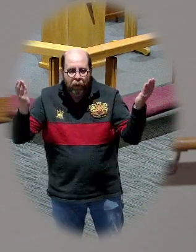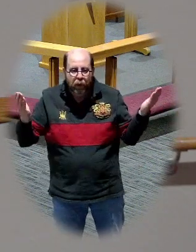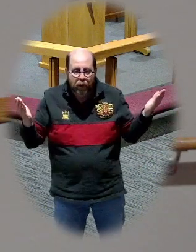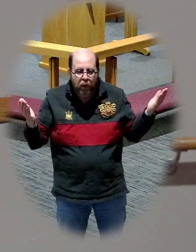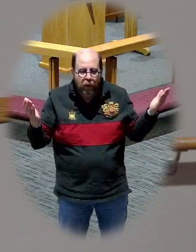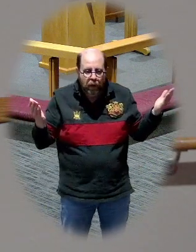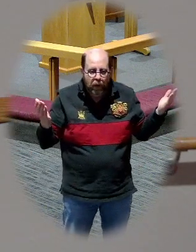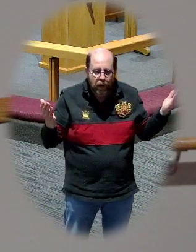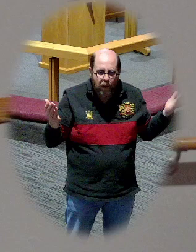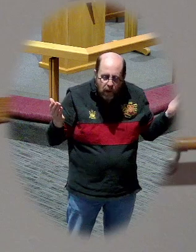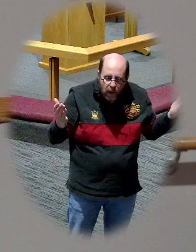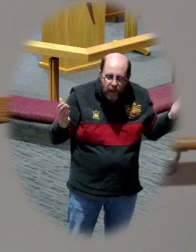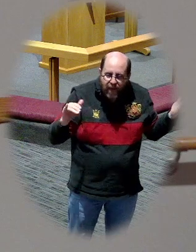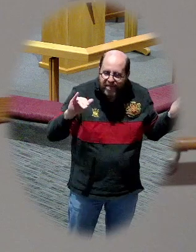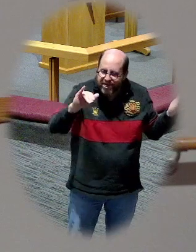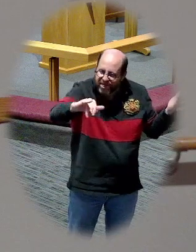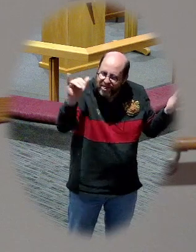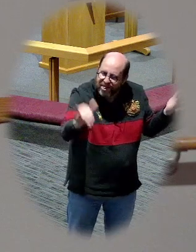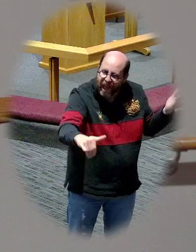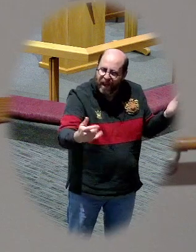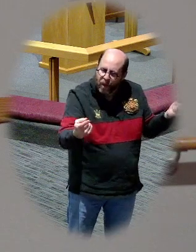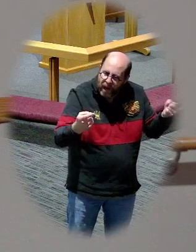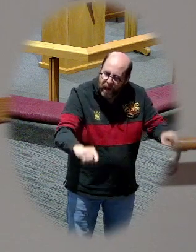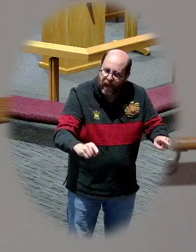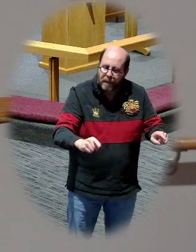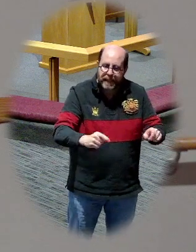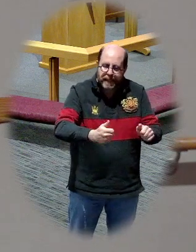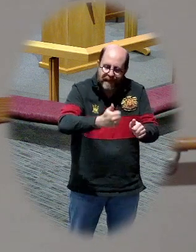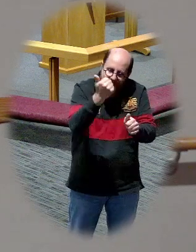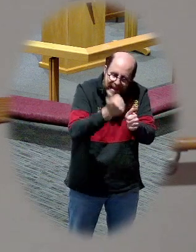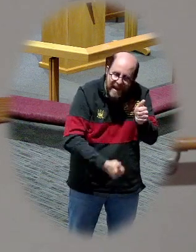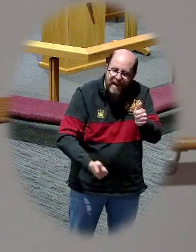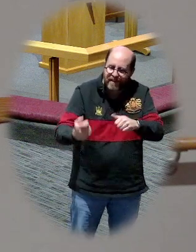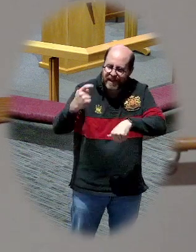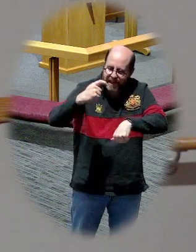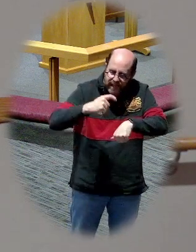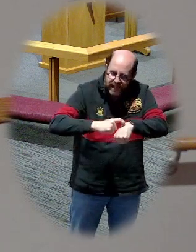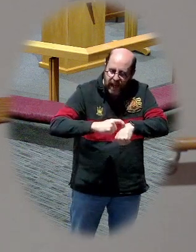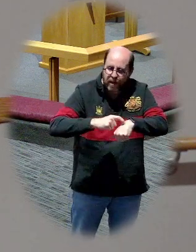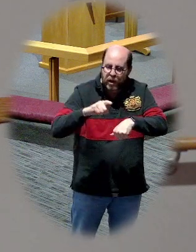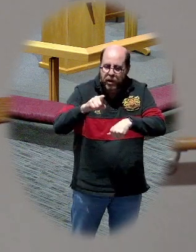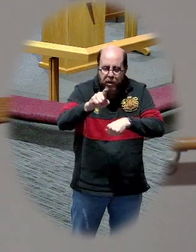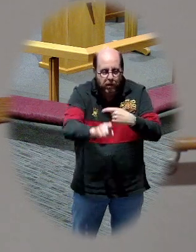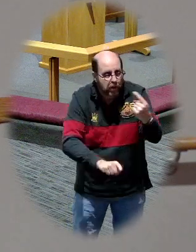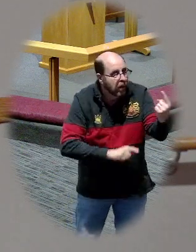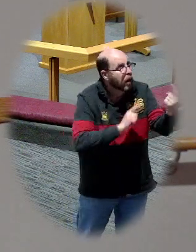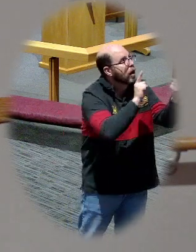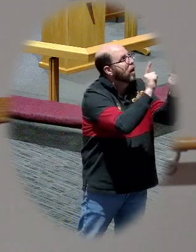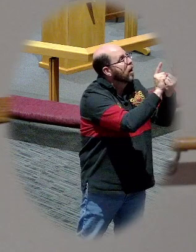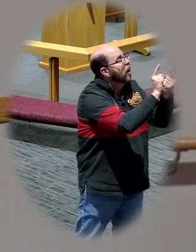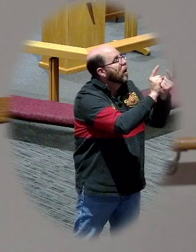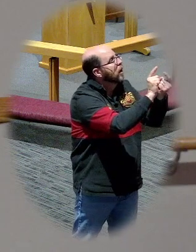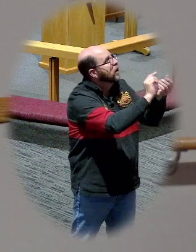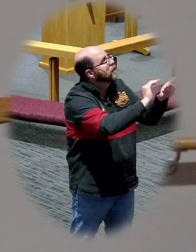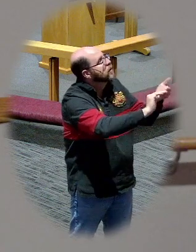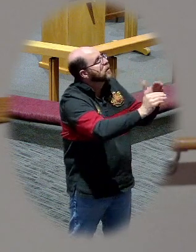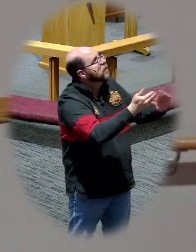Friends in Christ, that's what happens every single time we encounter the forgiveness of our sins.